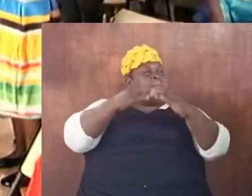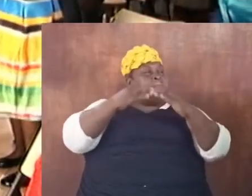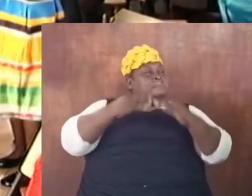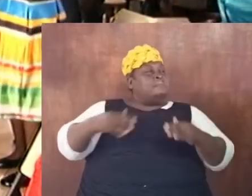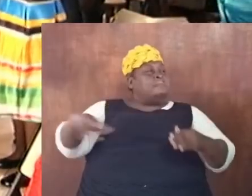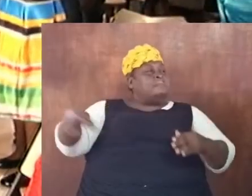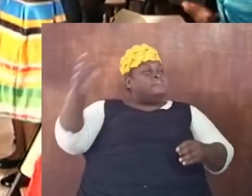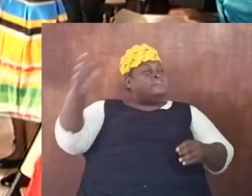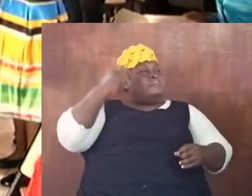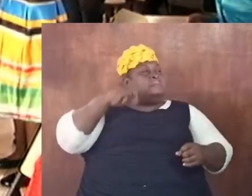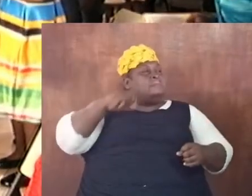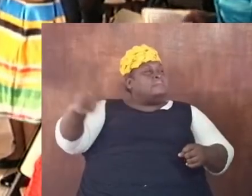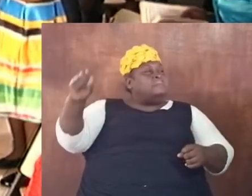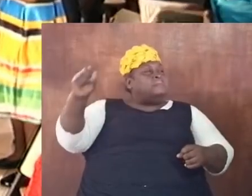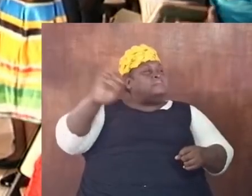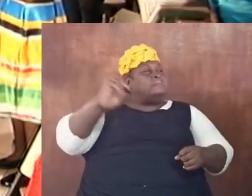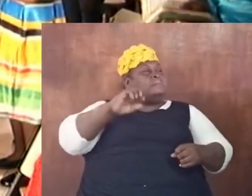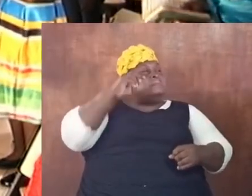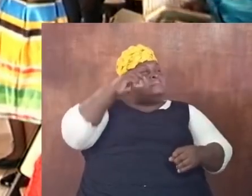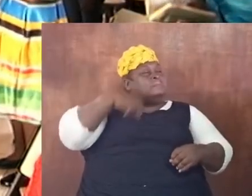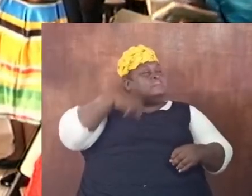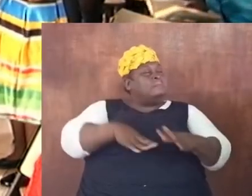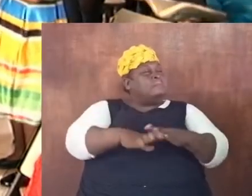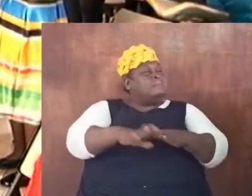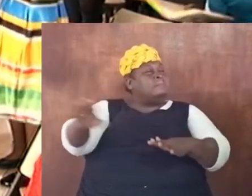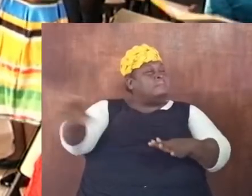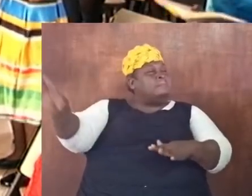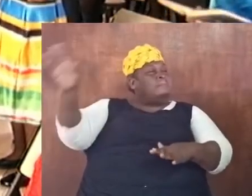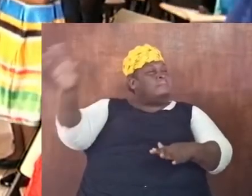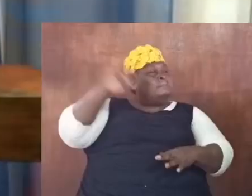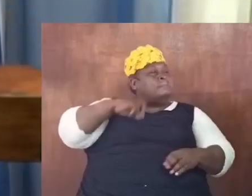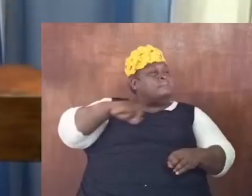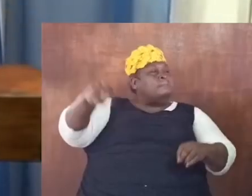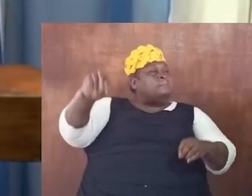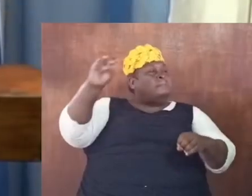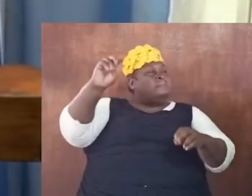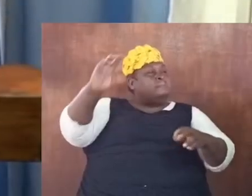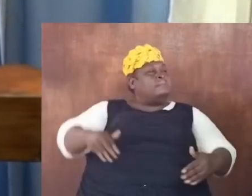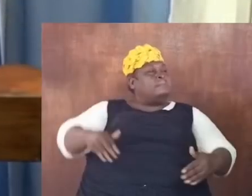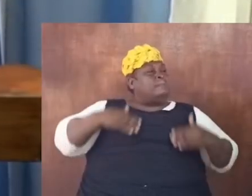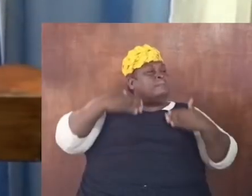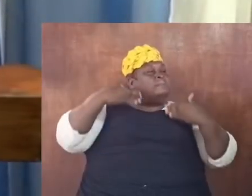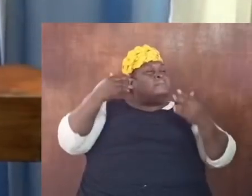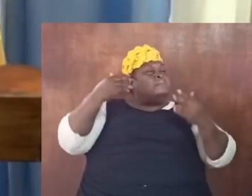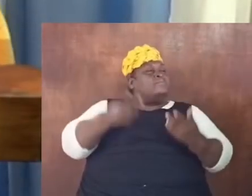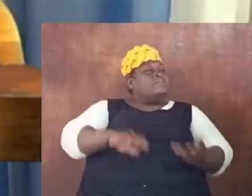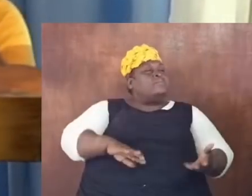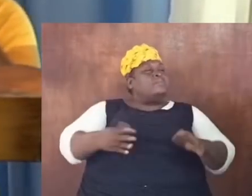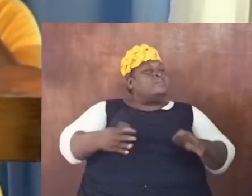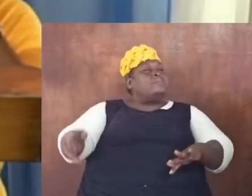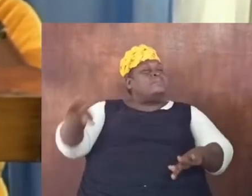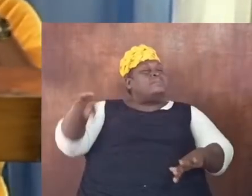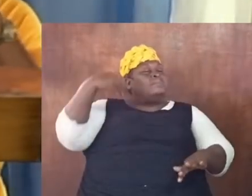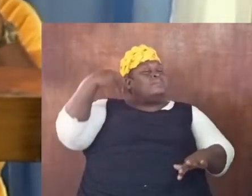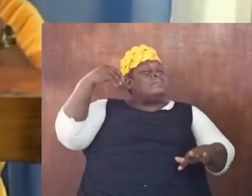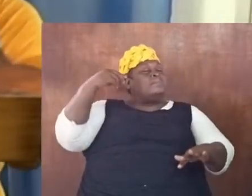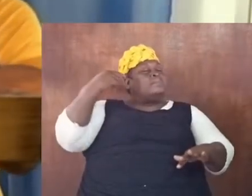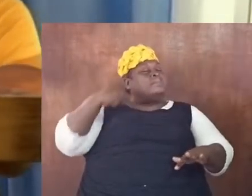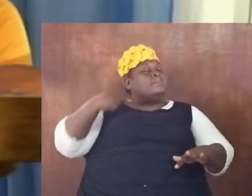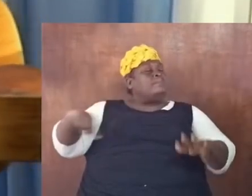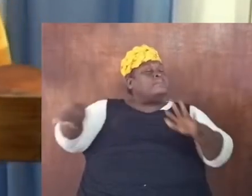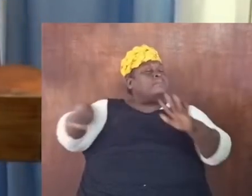One by one we get the portal there to dwell with the immortal. When they ring